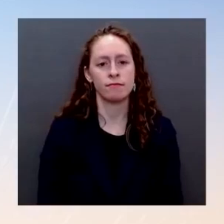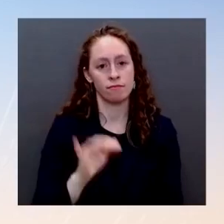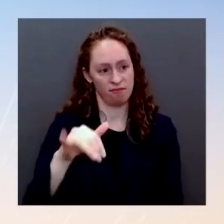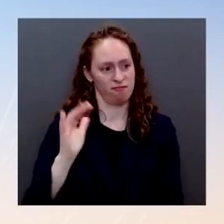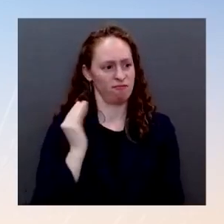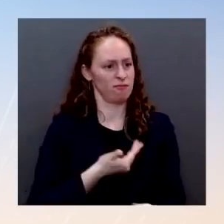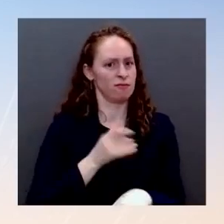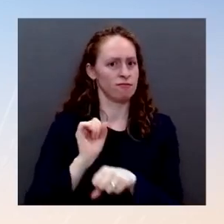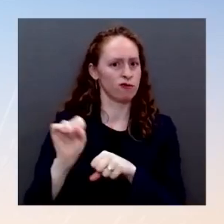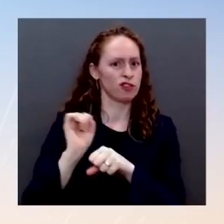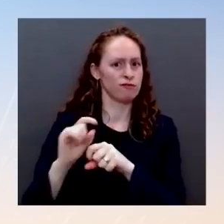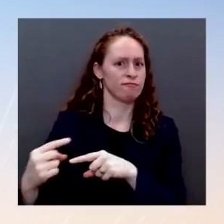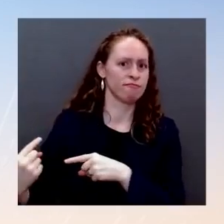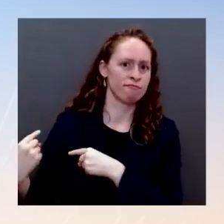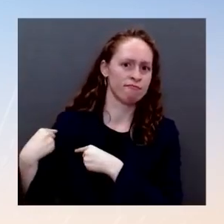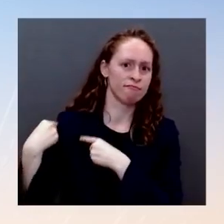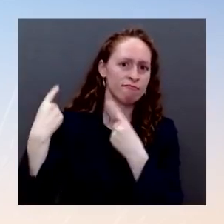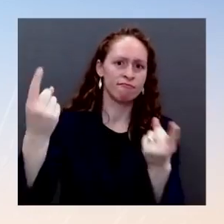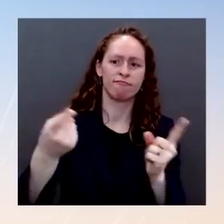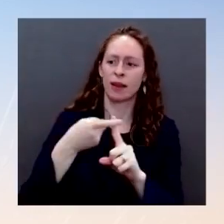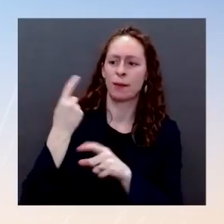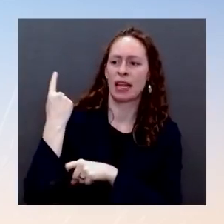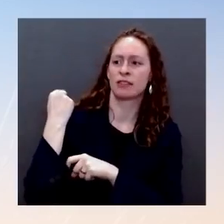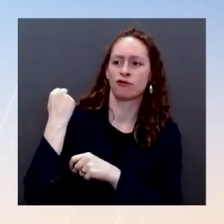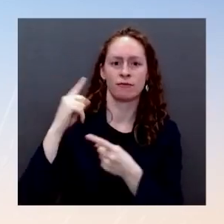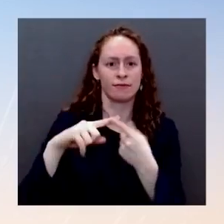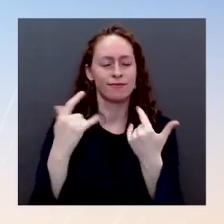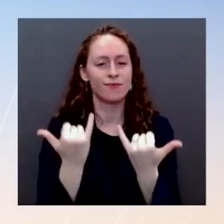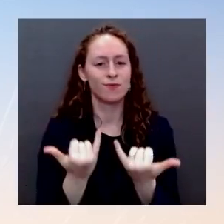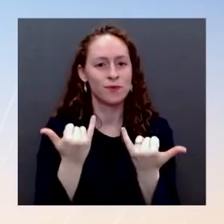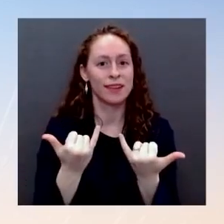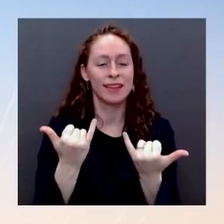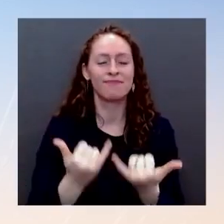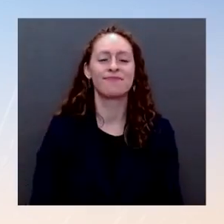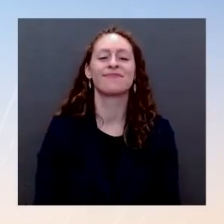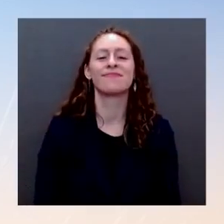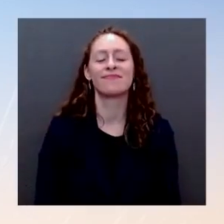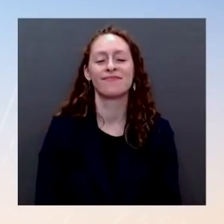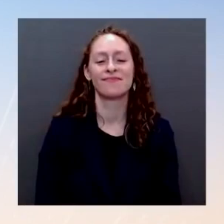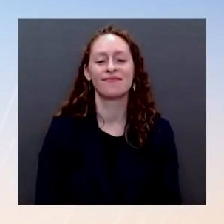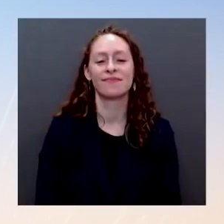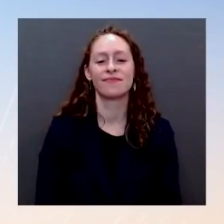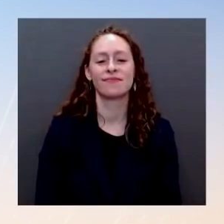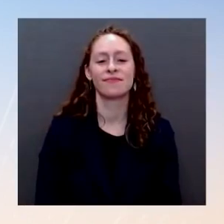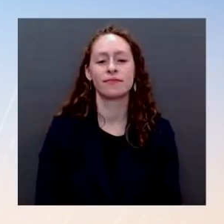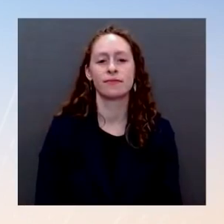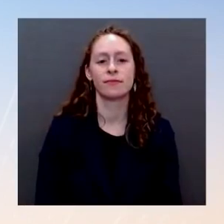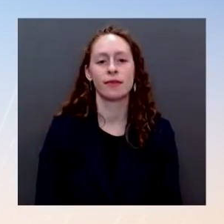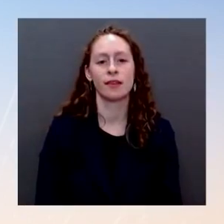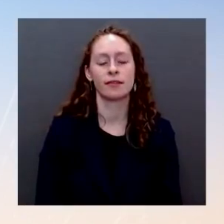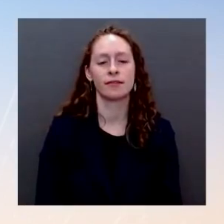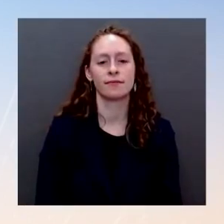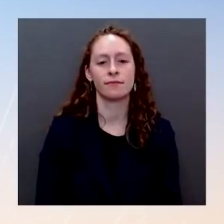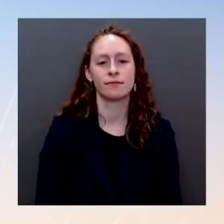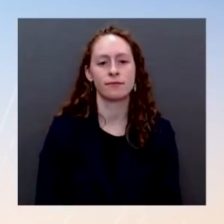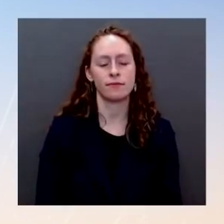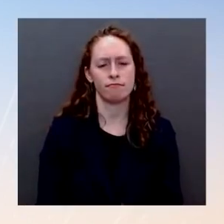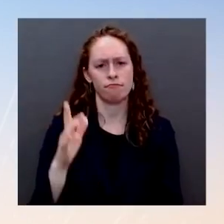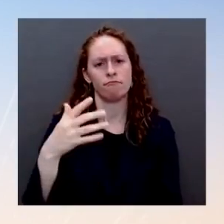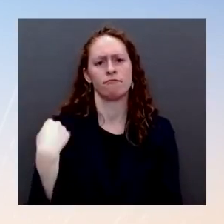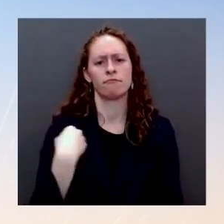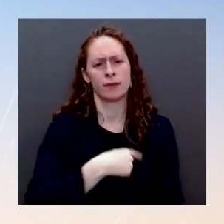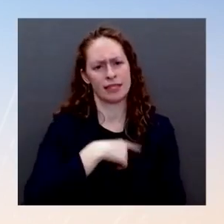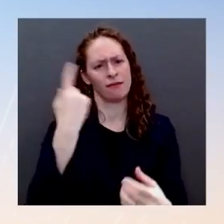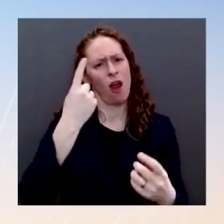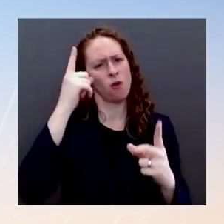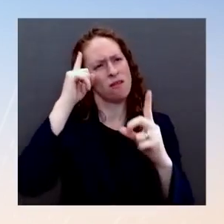prevention via executive authority than any president in a first year in office in history. With that, Darlene, why don't you kick